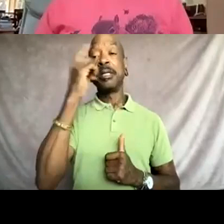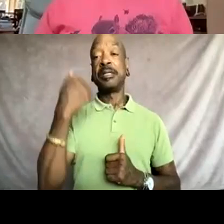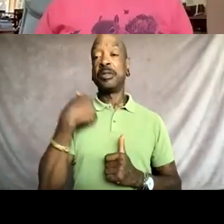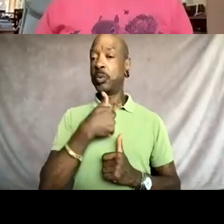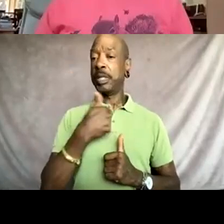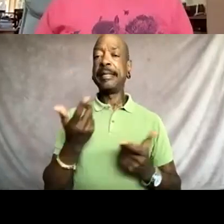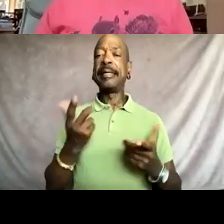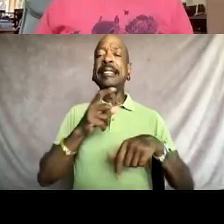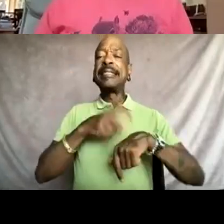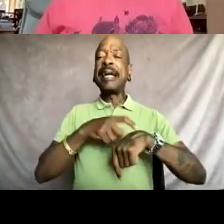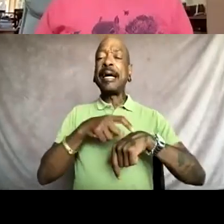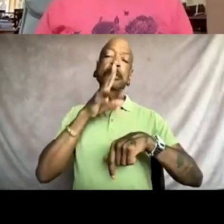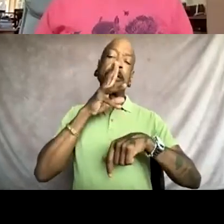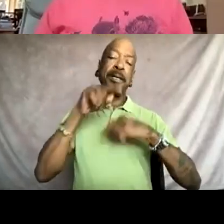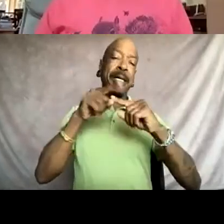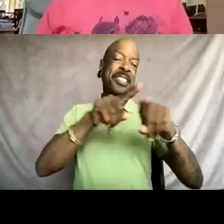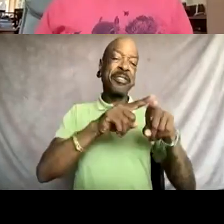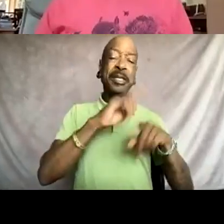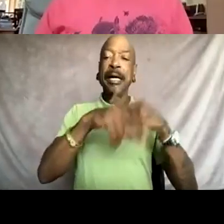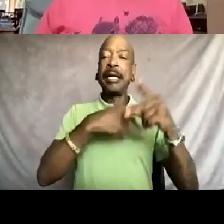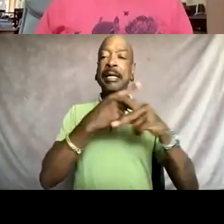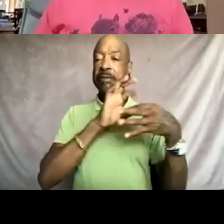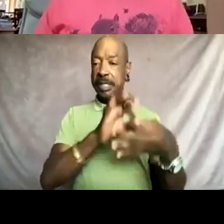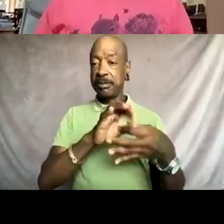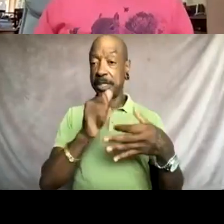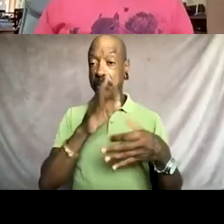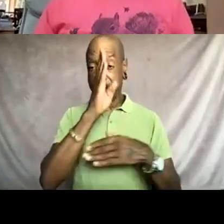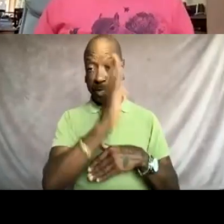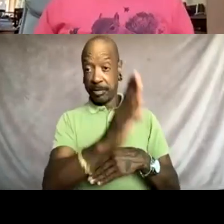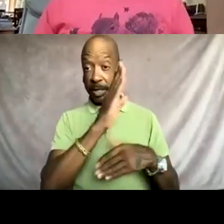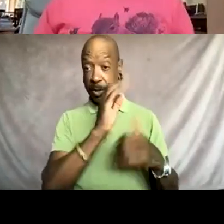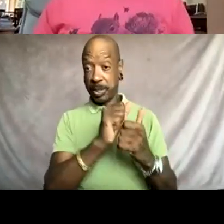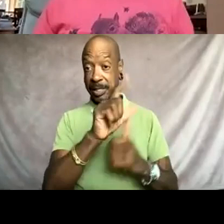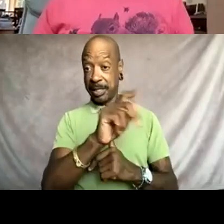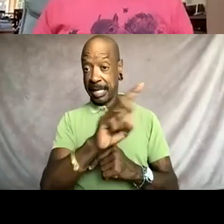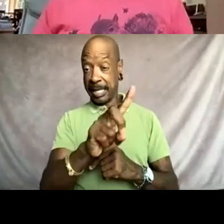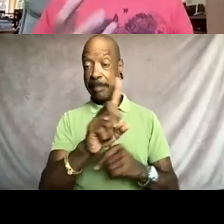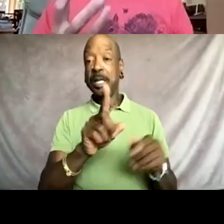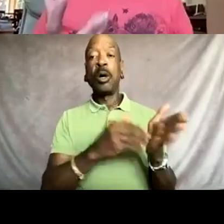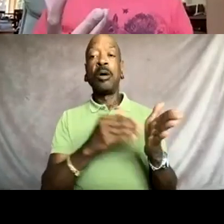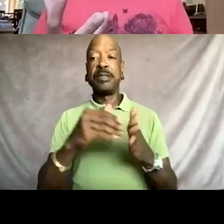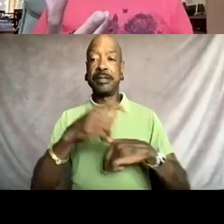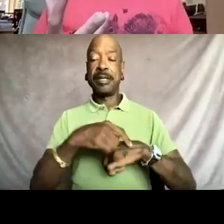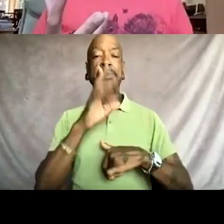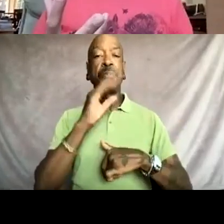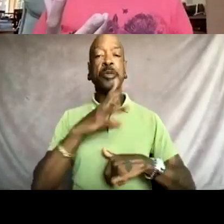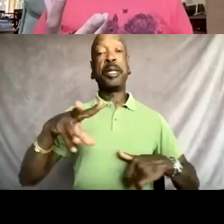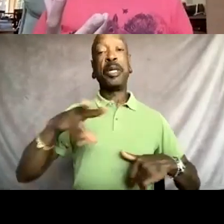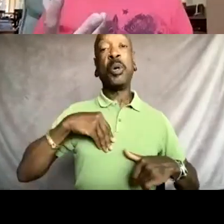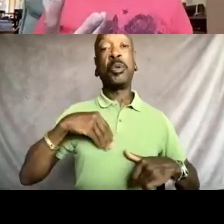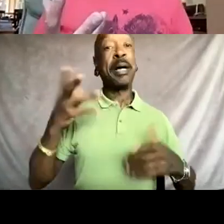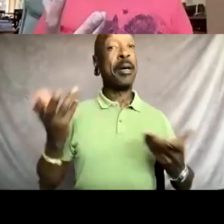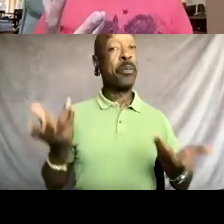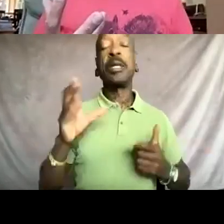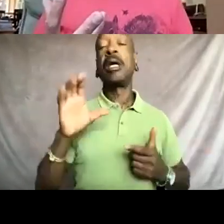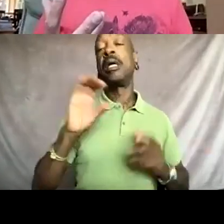talking about all these different kinds of relationships you can form directly with land, but then oftentimes the land is going to be owned by an organization. And then the big question